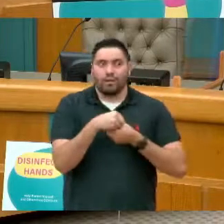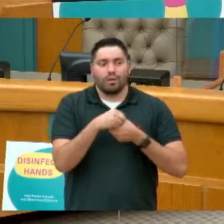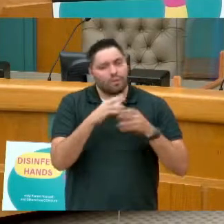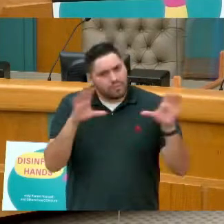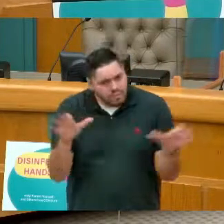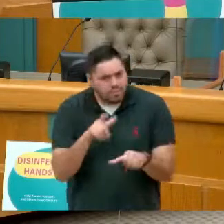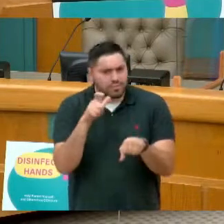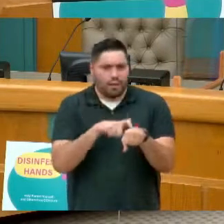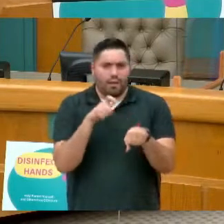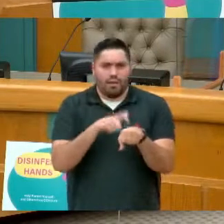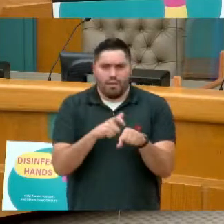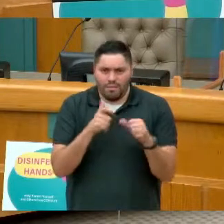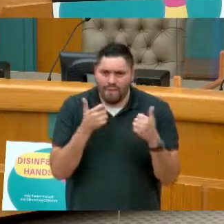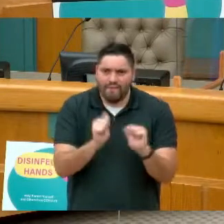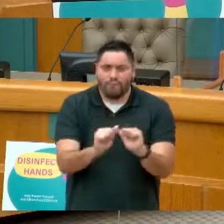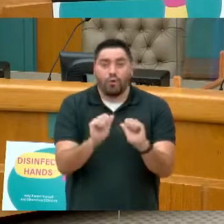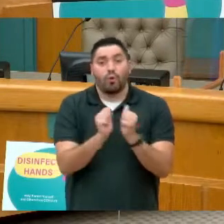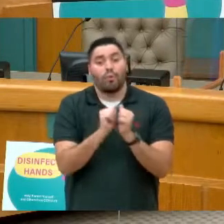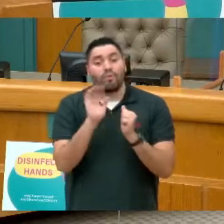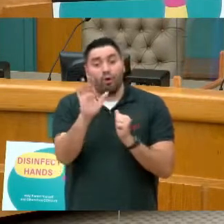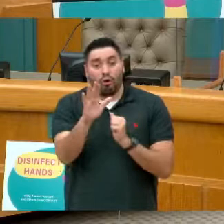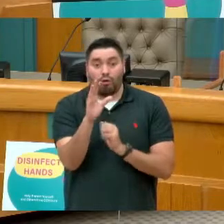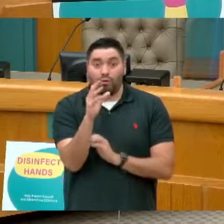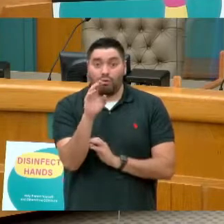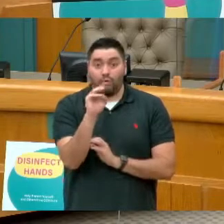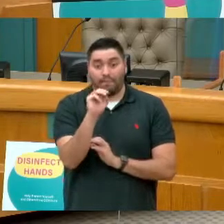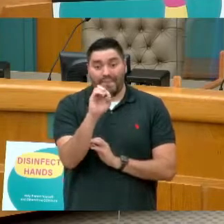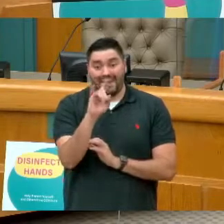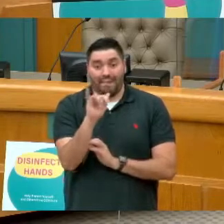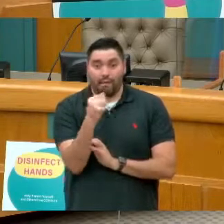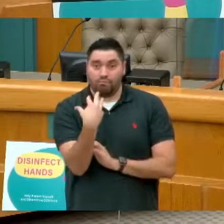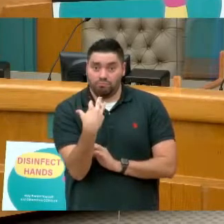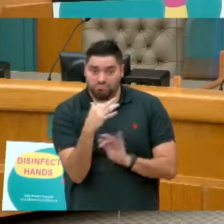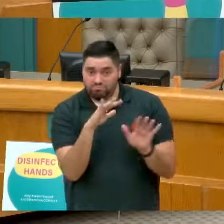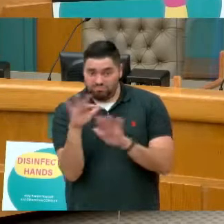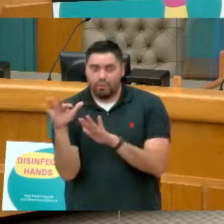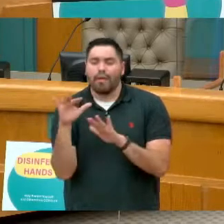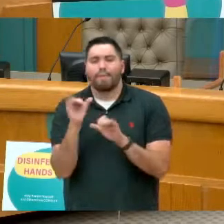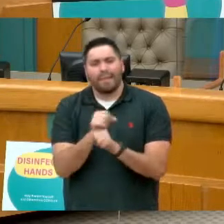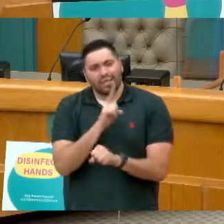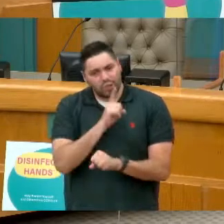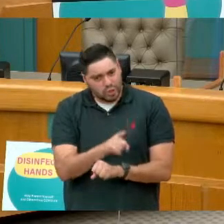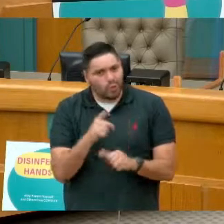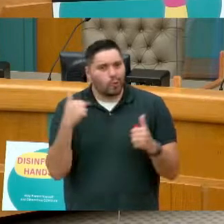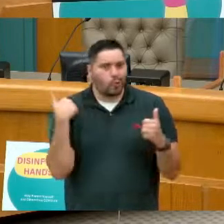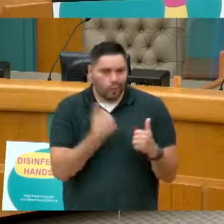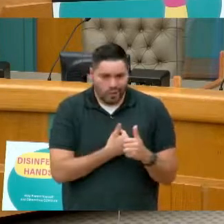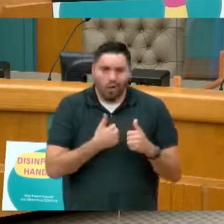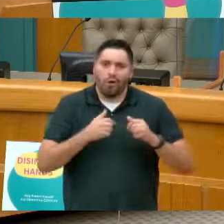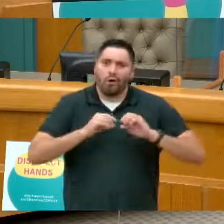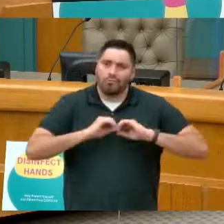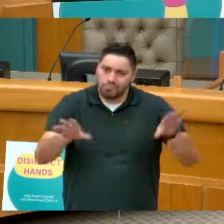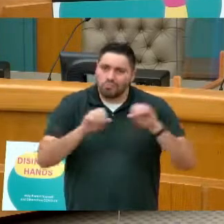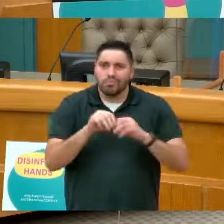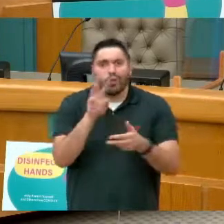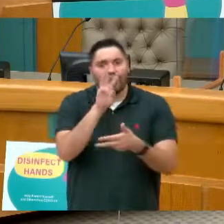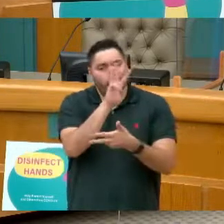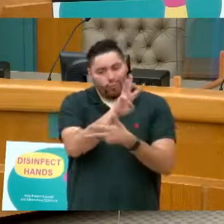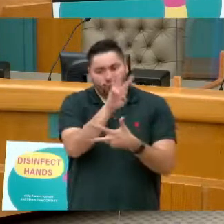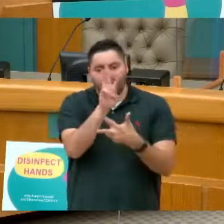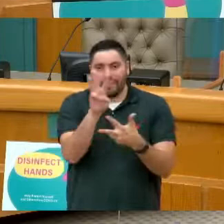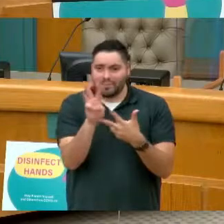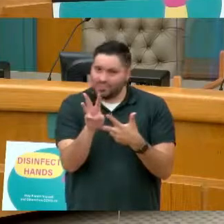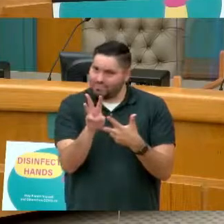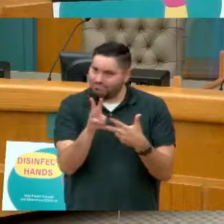and you'll see these everywhere. We think that whether you want to quickly read them or not, the image speaks for